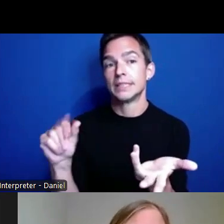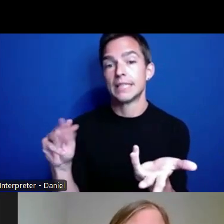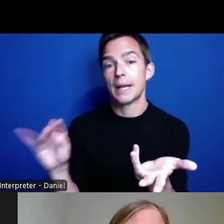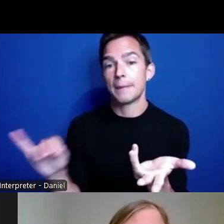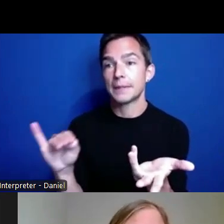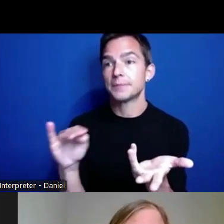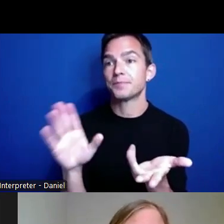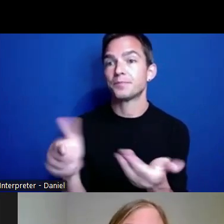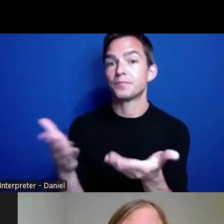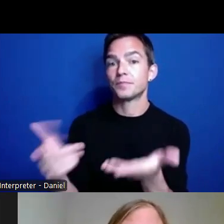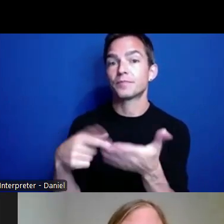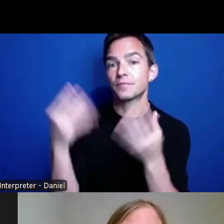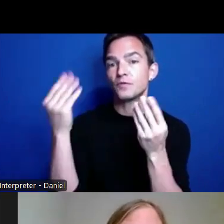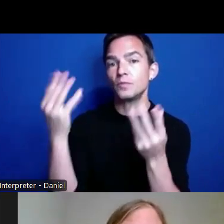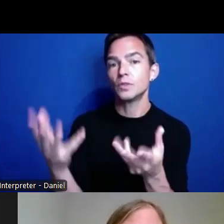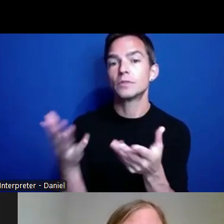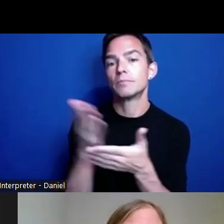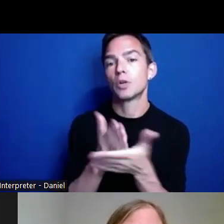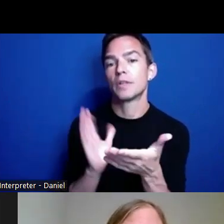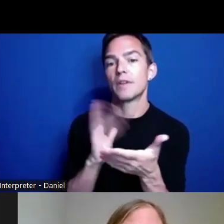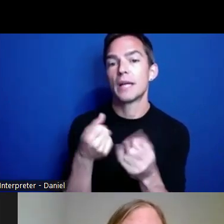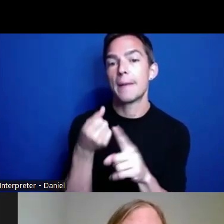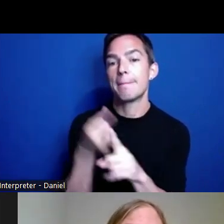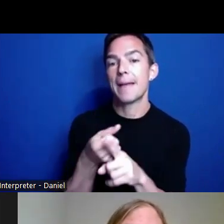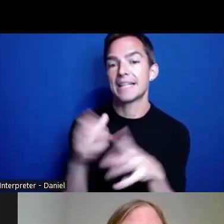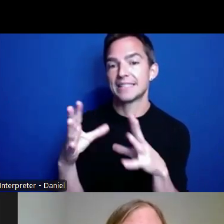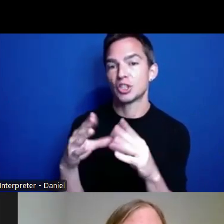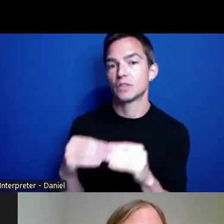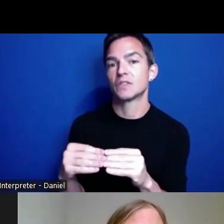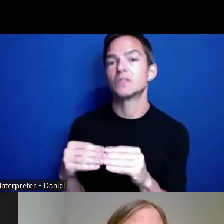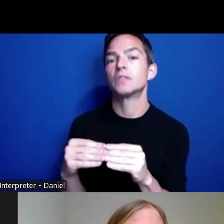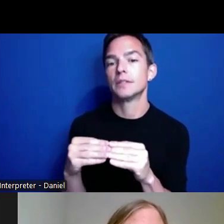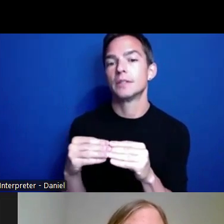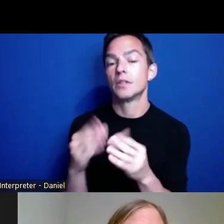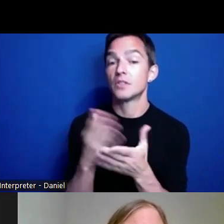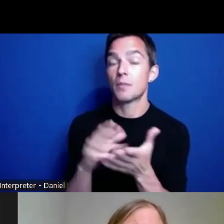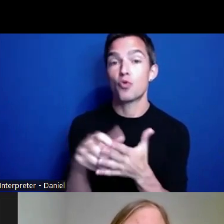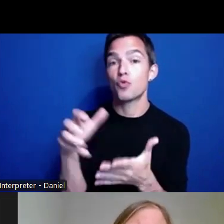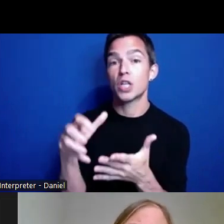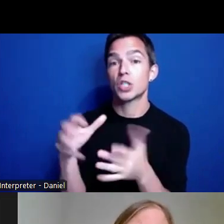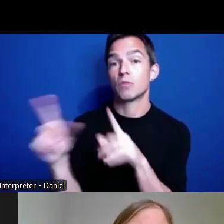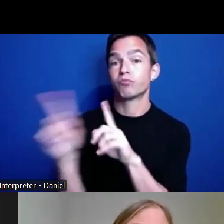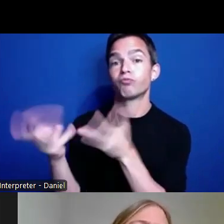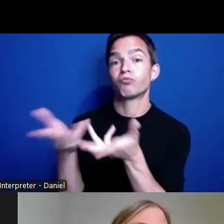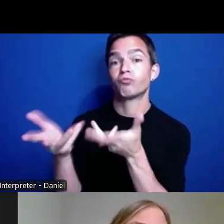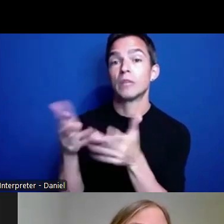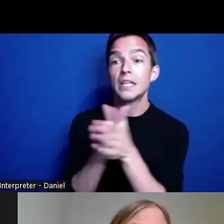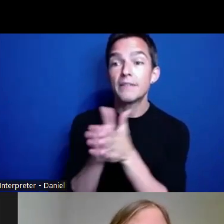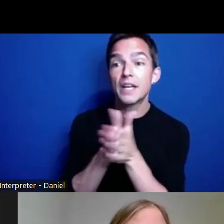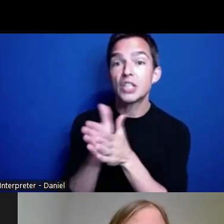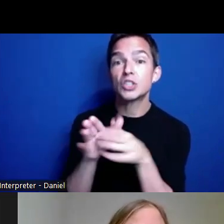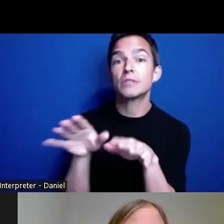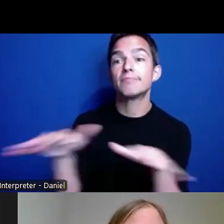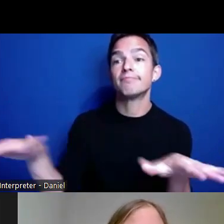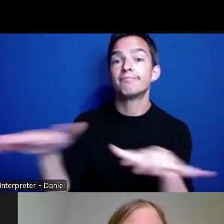this information to part of our impact sessions, and there were some really rich conversations about innovation happening and then the state and the